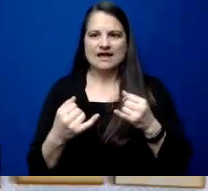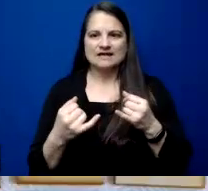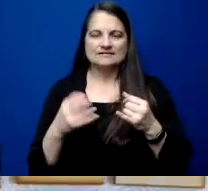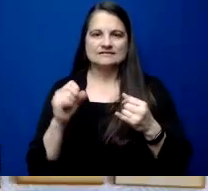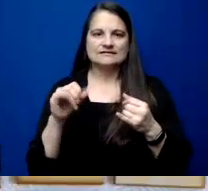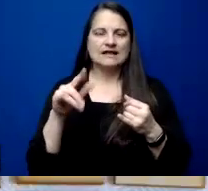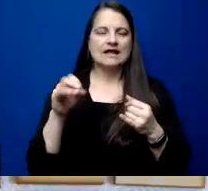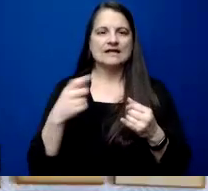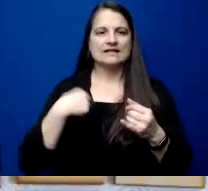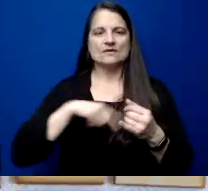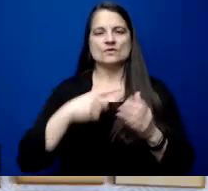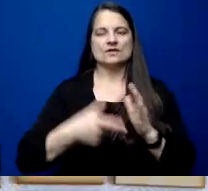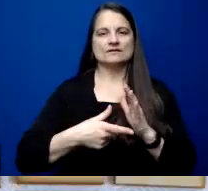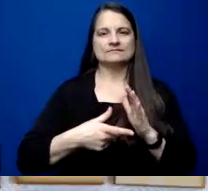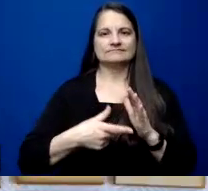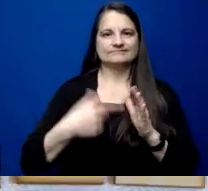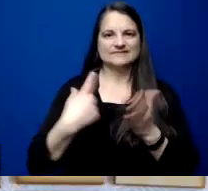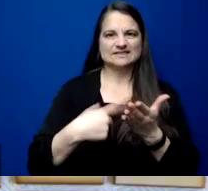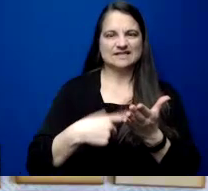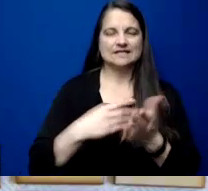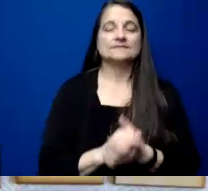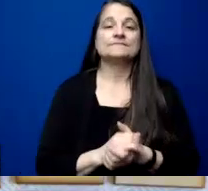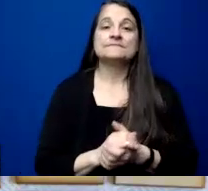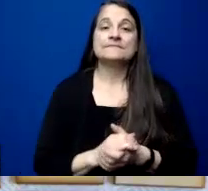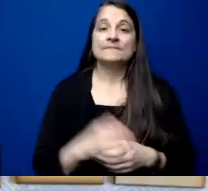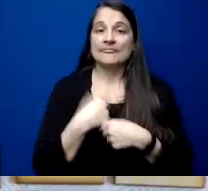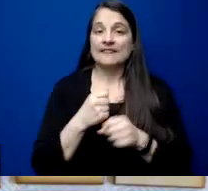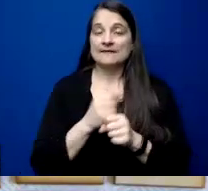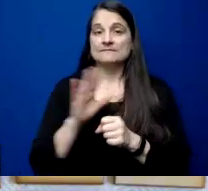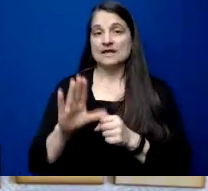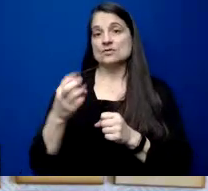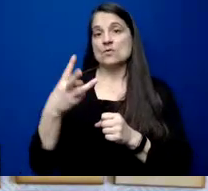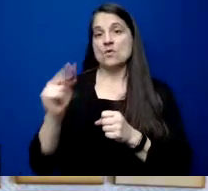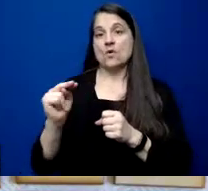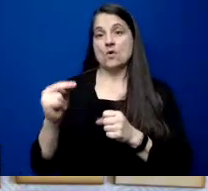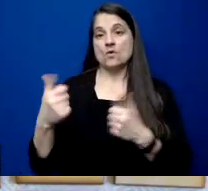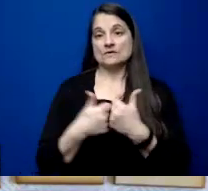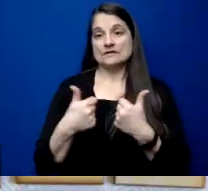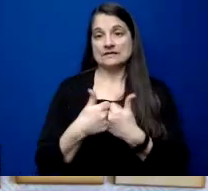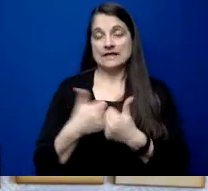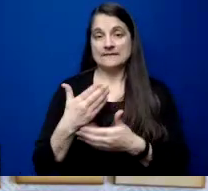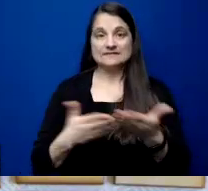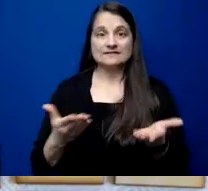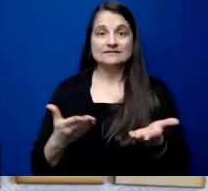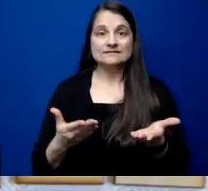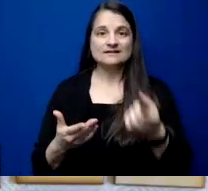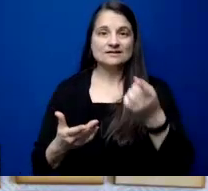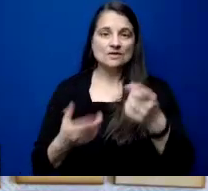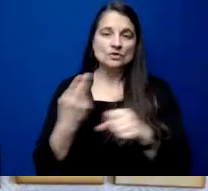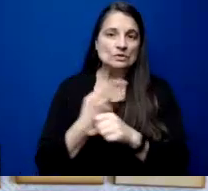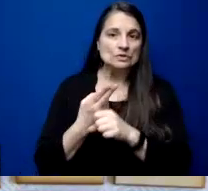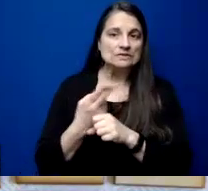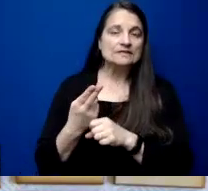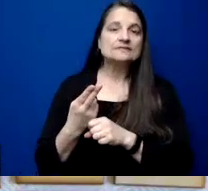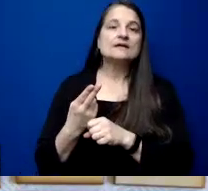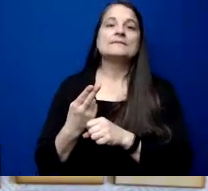DIY. You can make your own game pieces that work best for you. So you can use existing game pieces